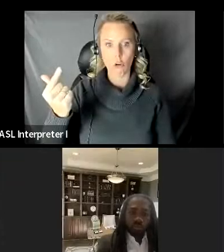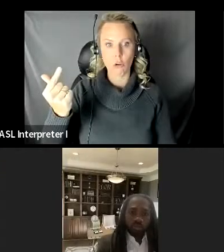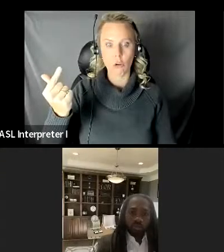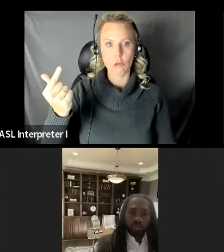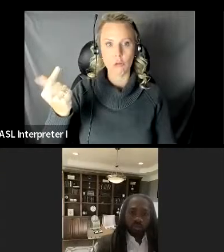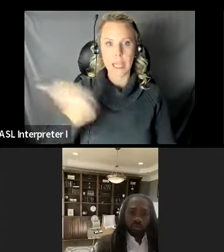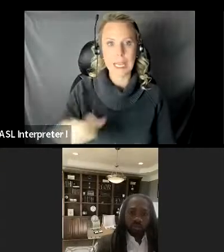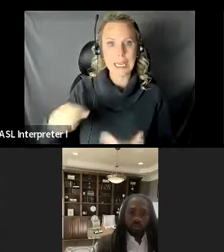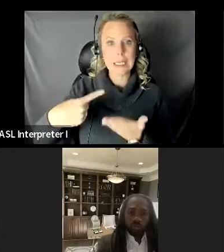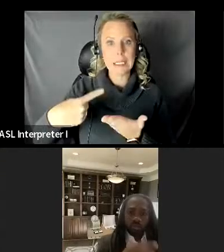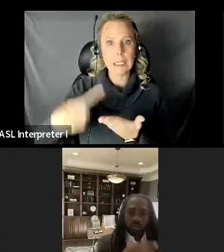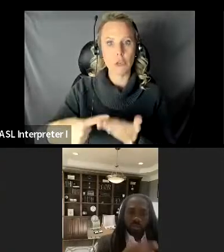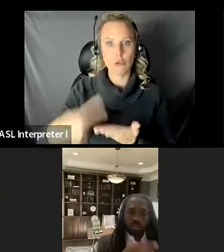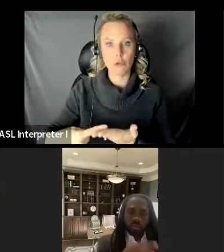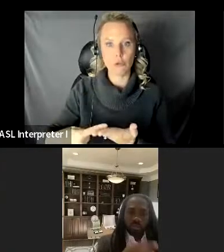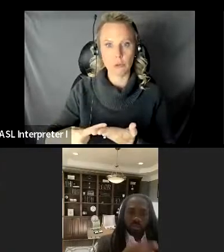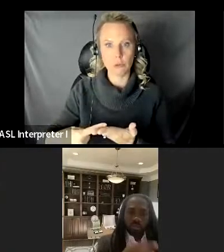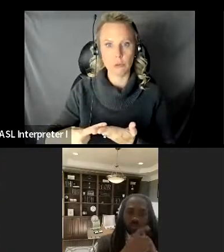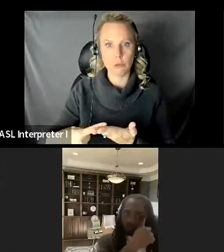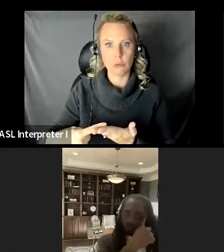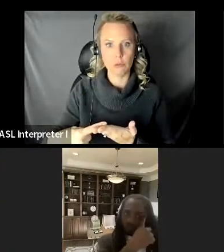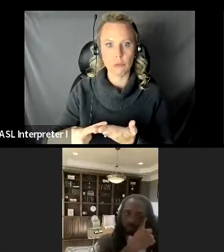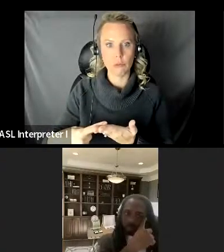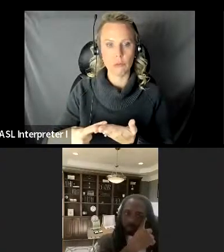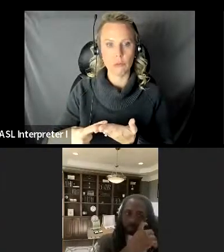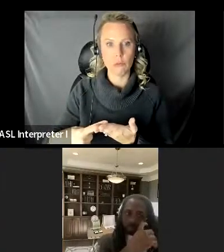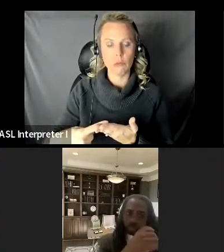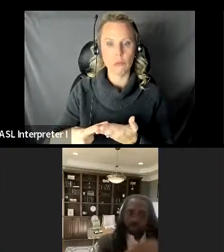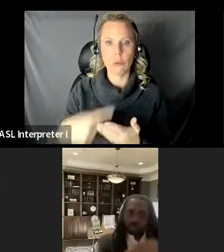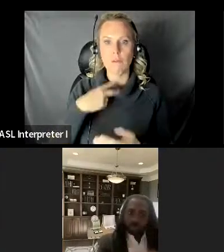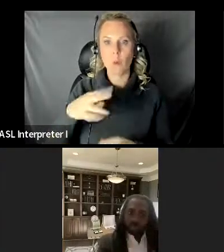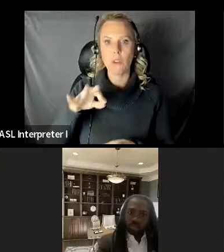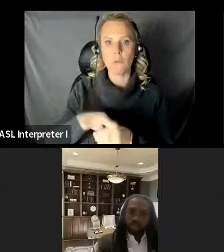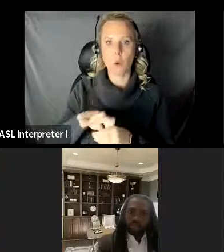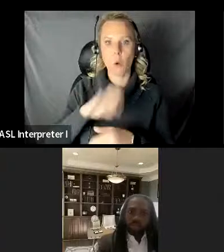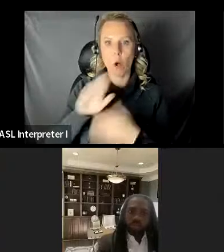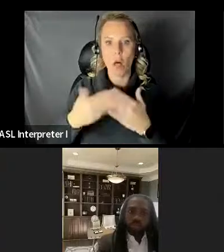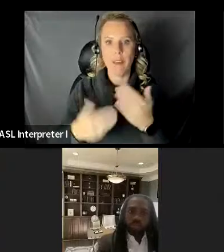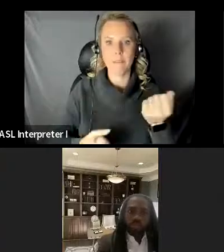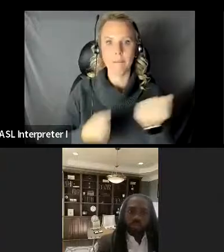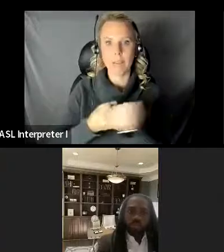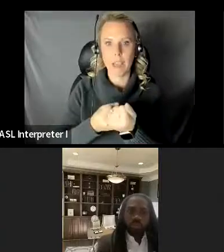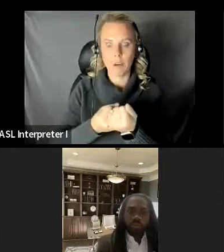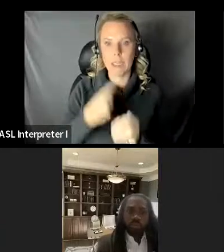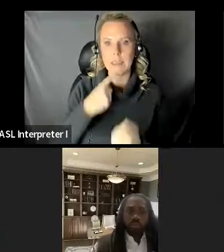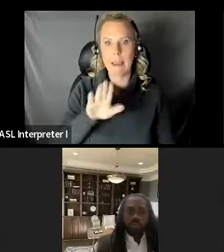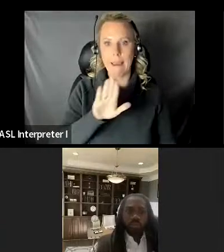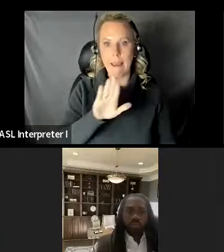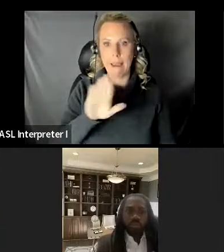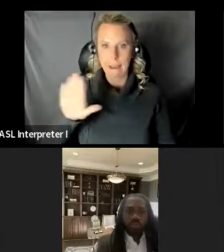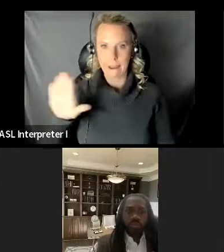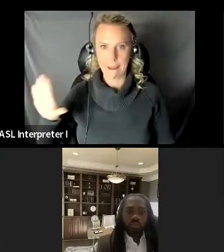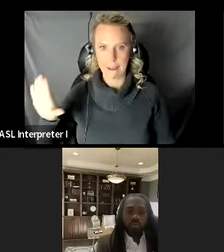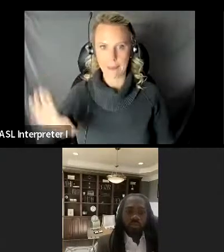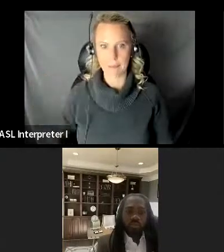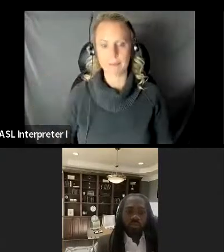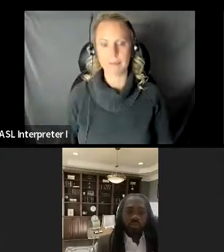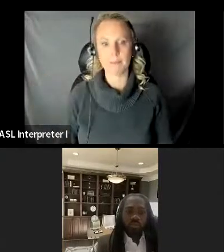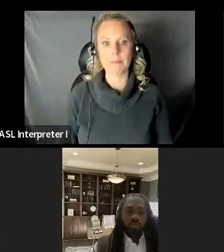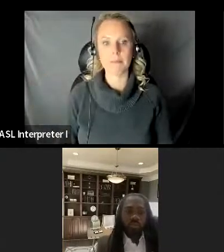Is there discussion? By a voice vote, all those in favor say aye. Aye. Aye.